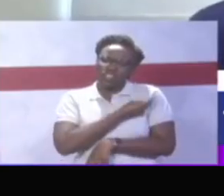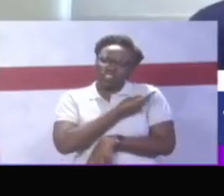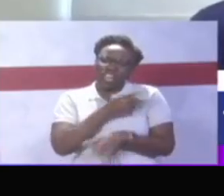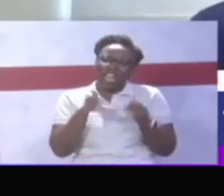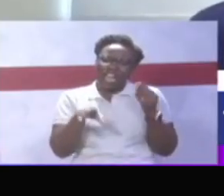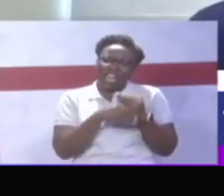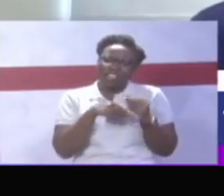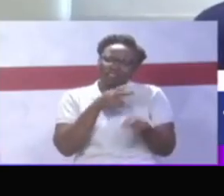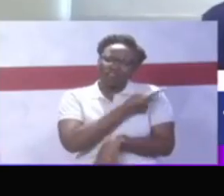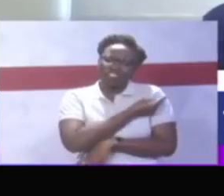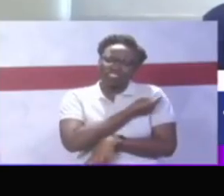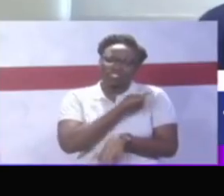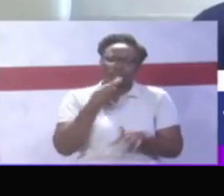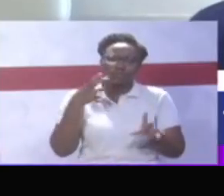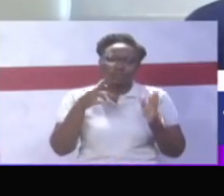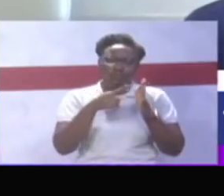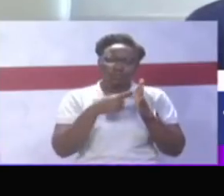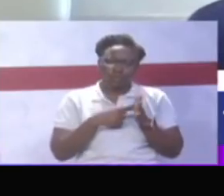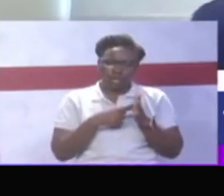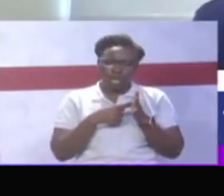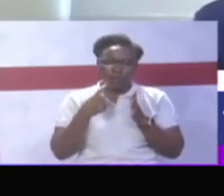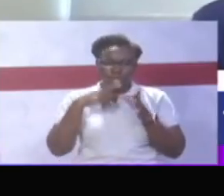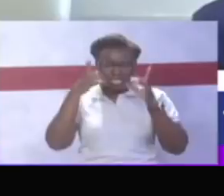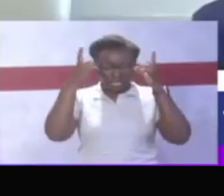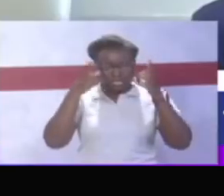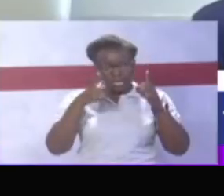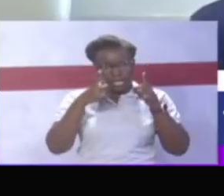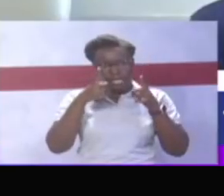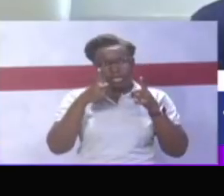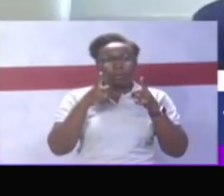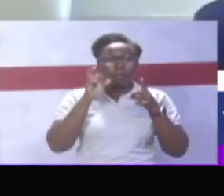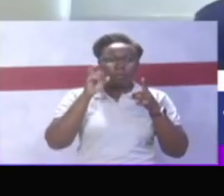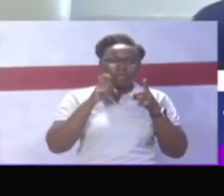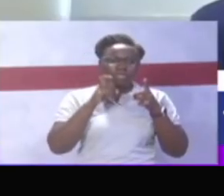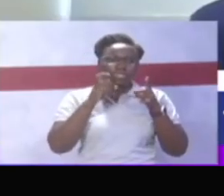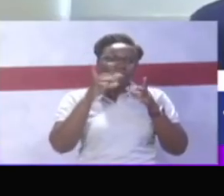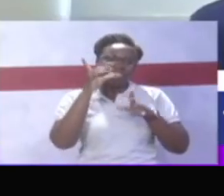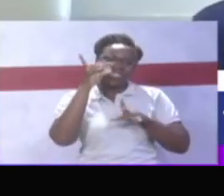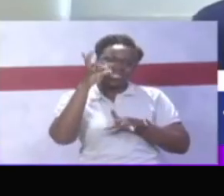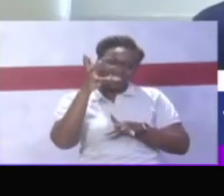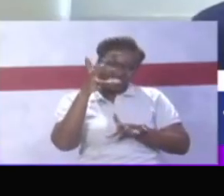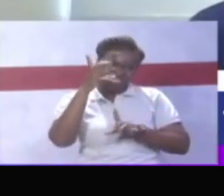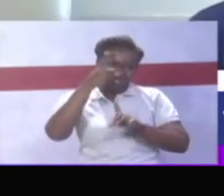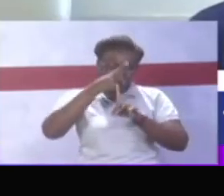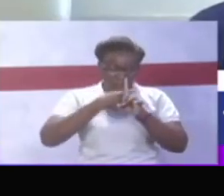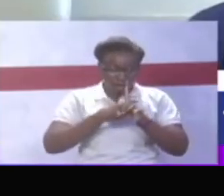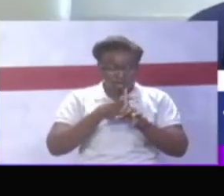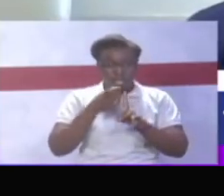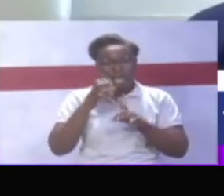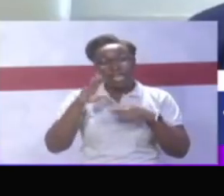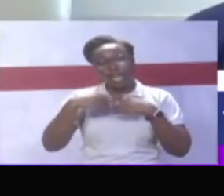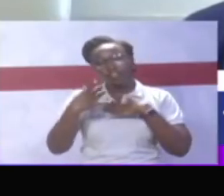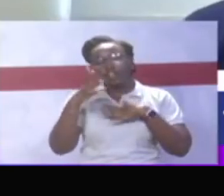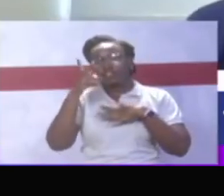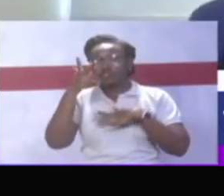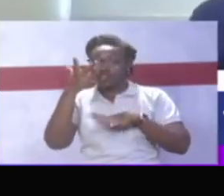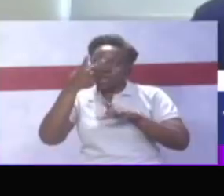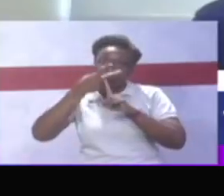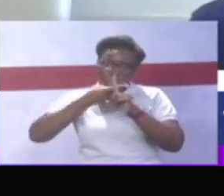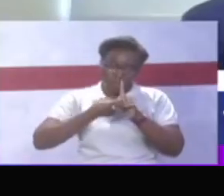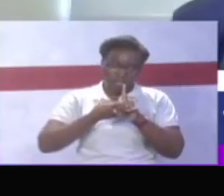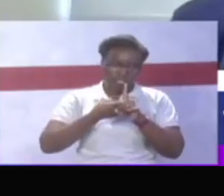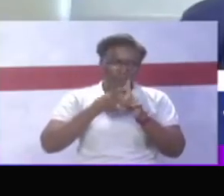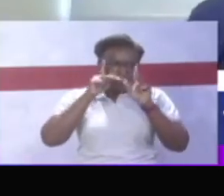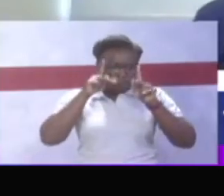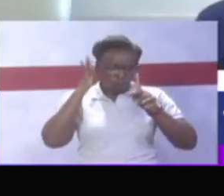we decided that, well, it was 6 months and then 3 months after an infection that someone will be allowed to get a COVID-19 vaccine.